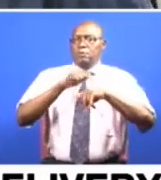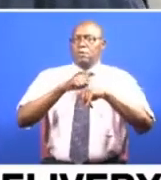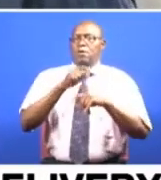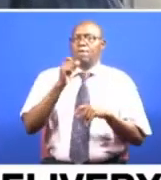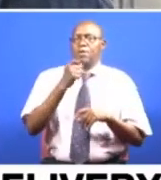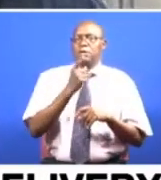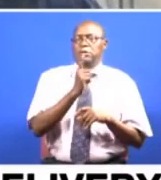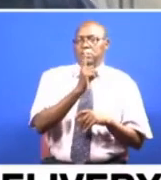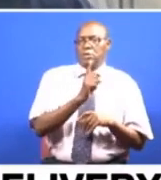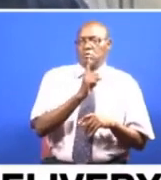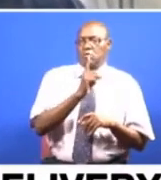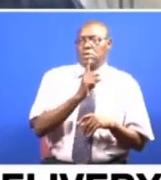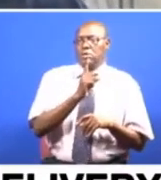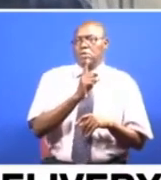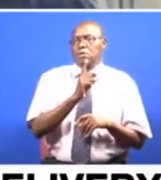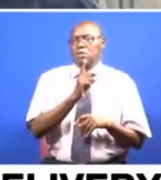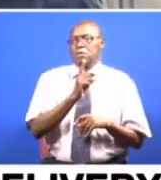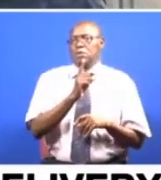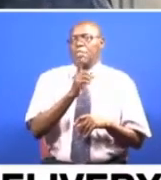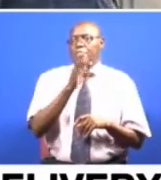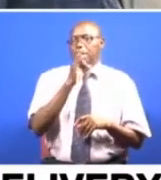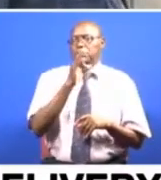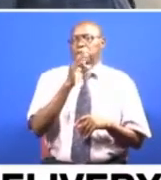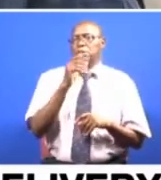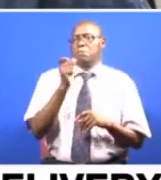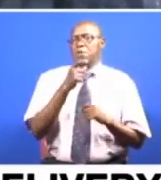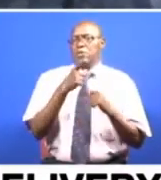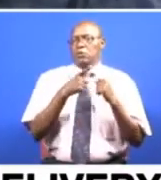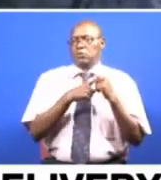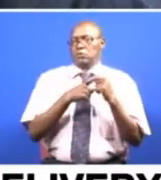January to 30th of June